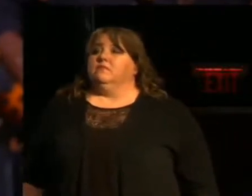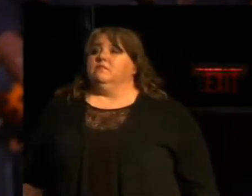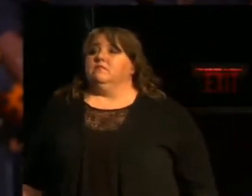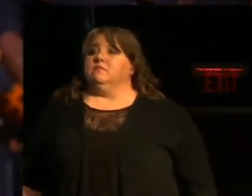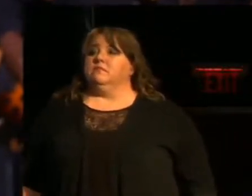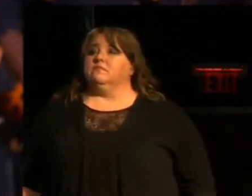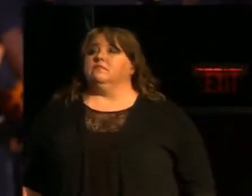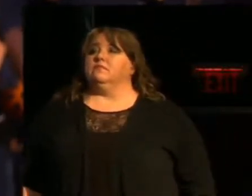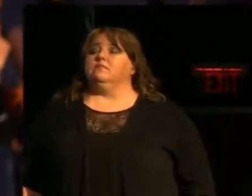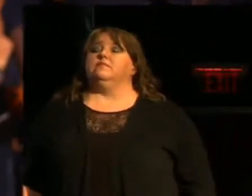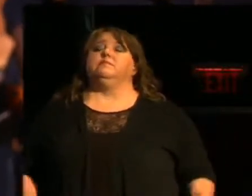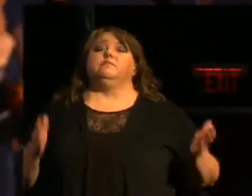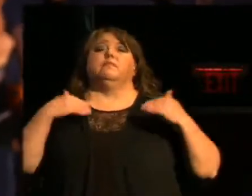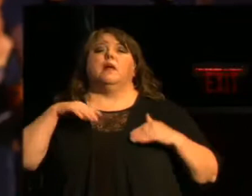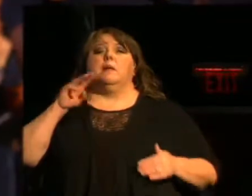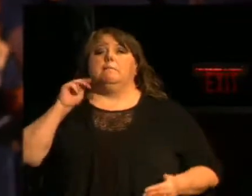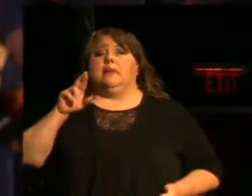something magical would happen.